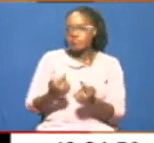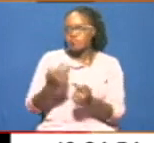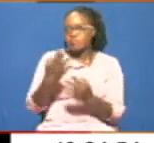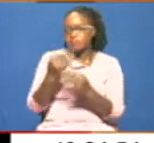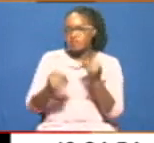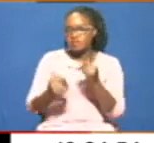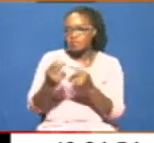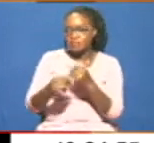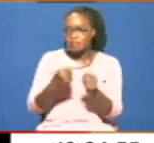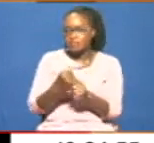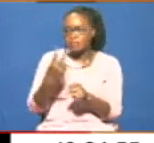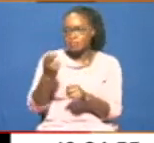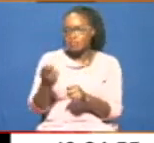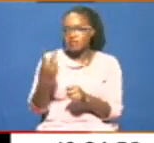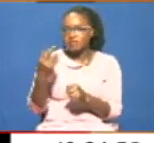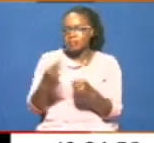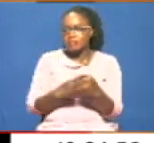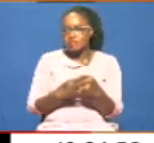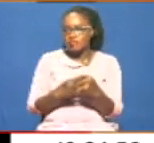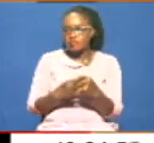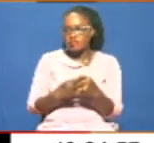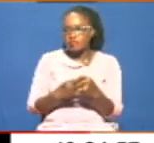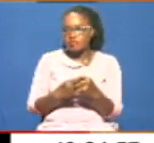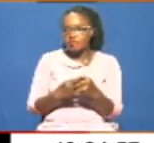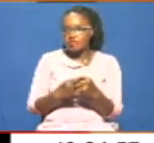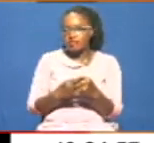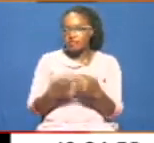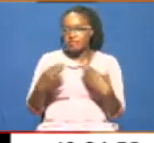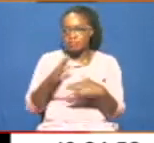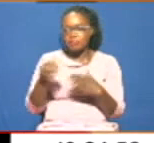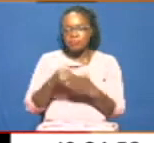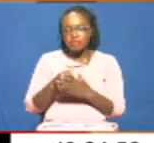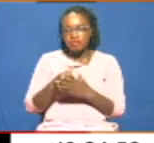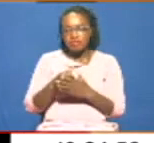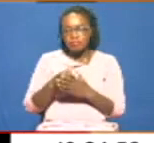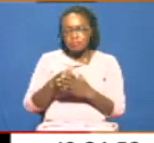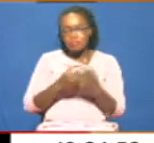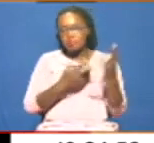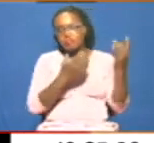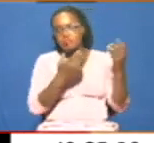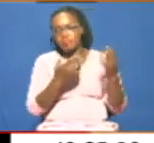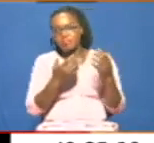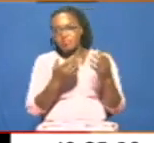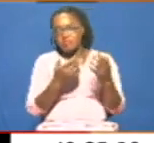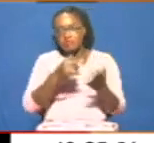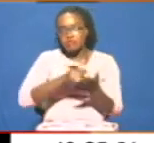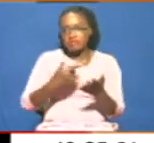It's very good, and it's what everybody dreams for, mm-hmm. including us at Burn Manufacturing.